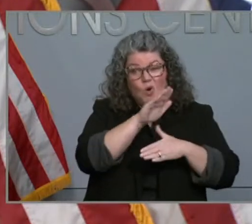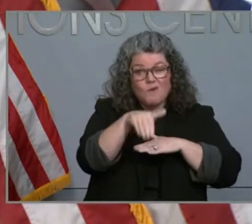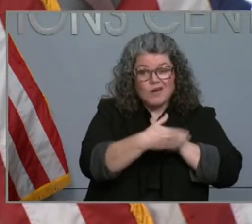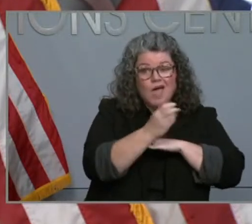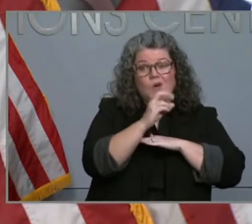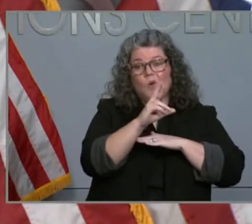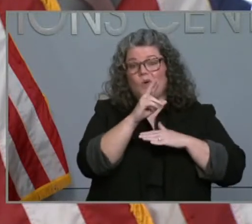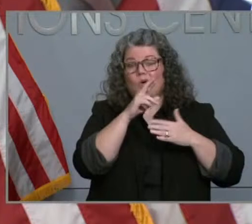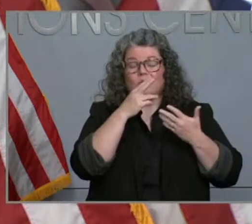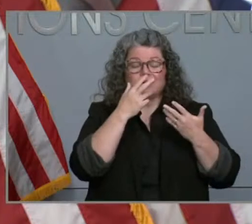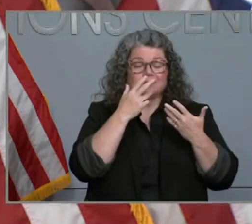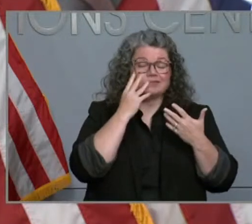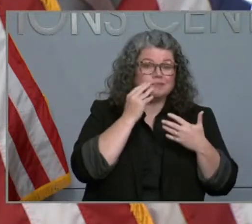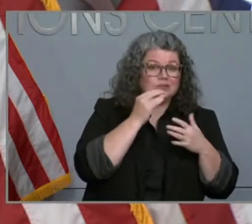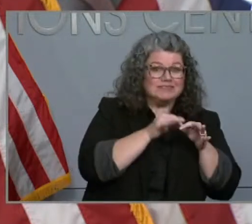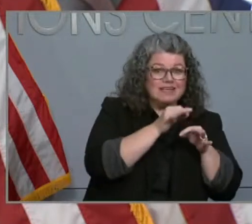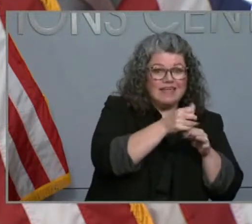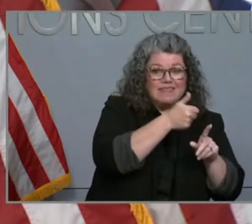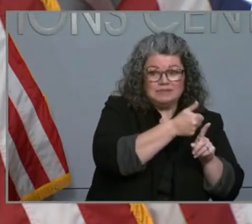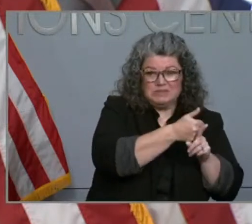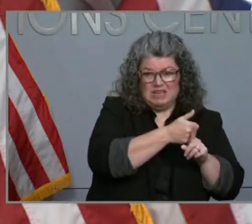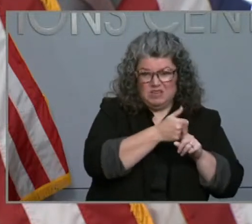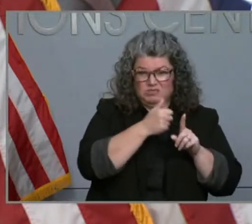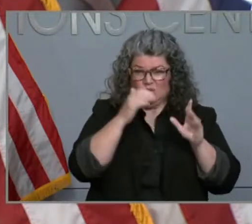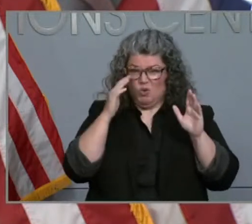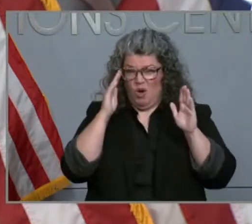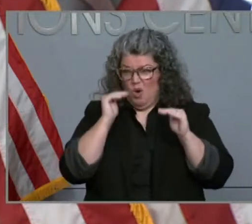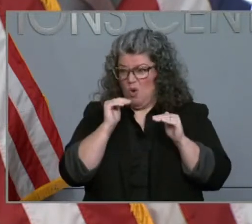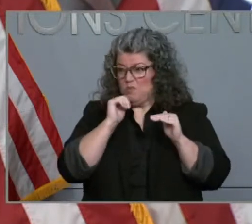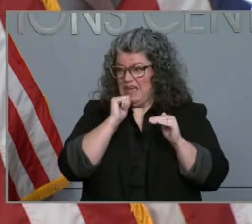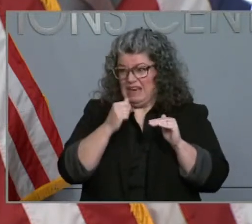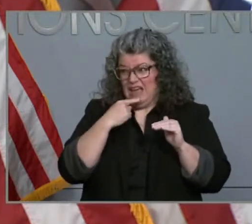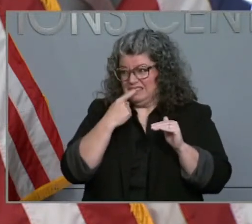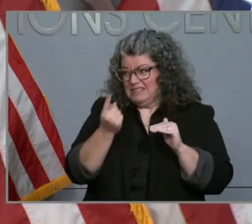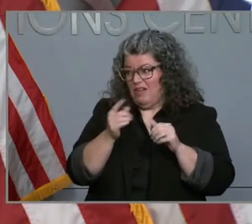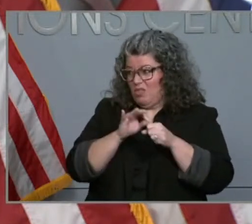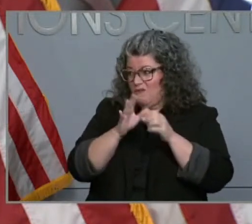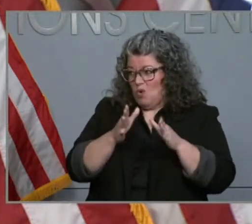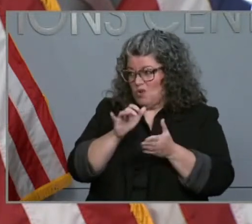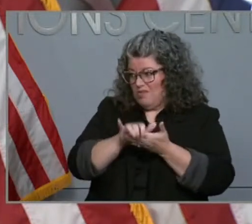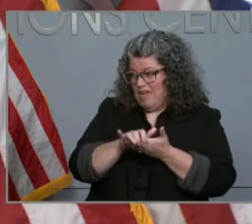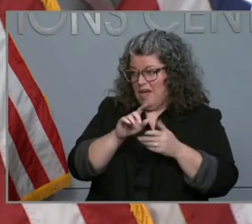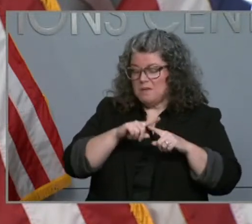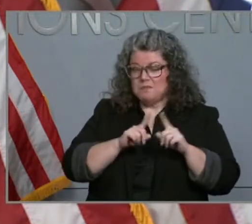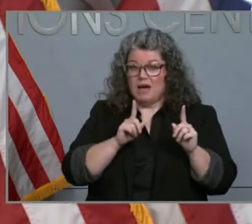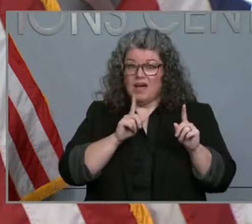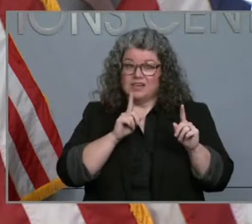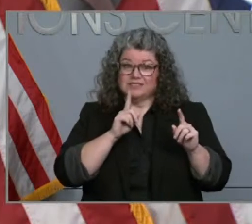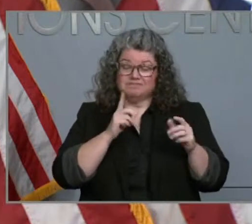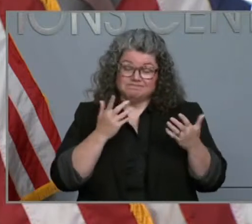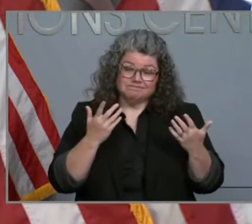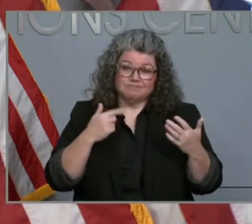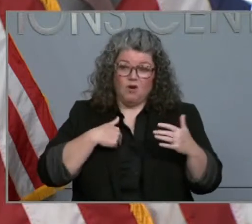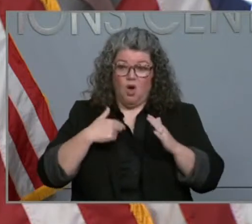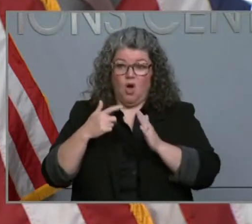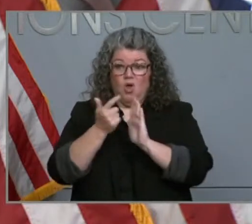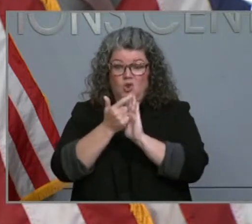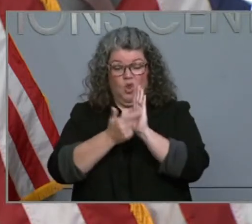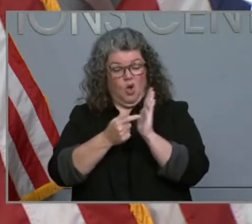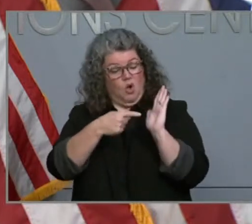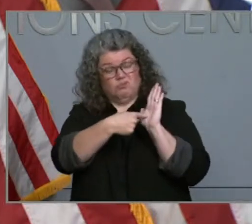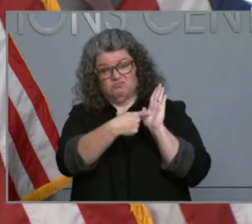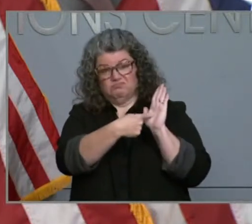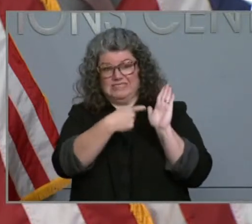some other delay. So I would hope that they would have communicated that to the voter. But the reality is our law states